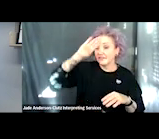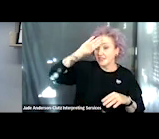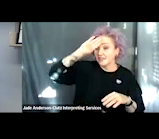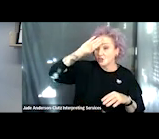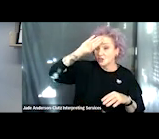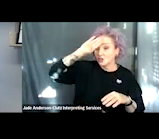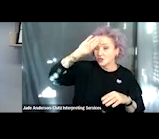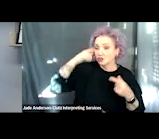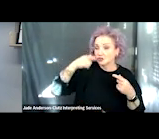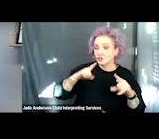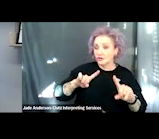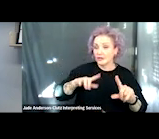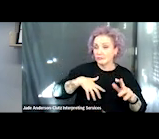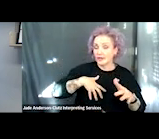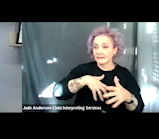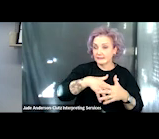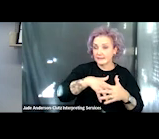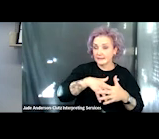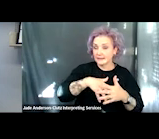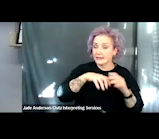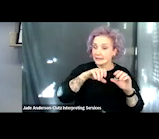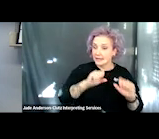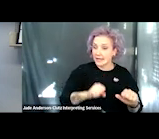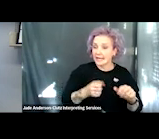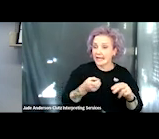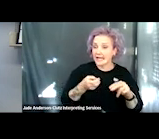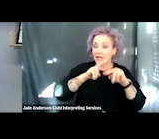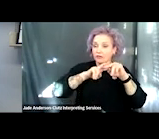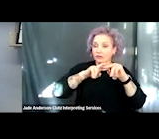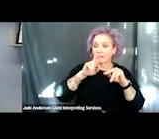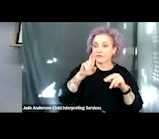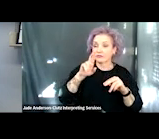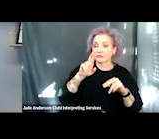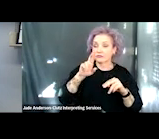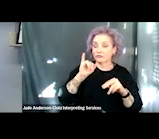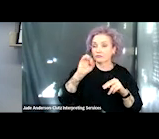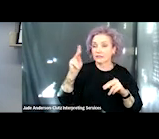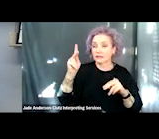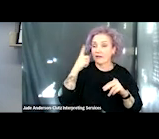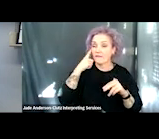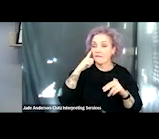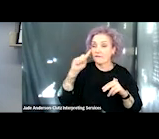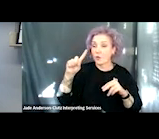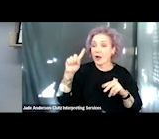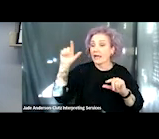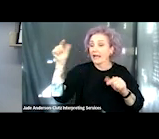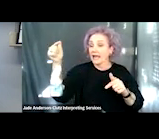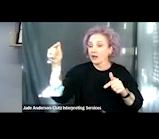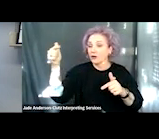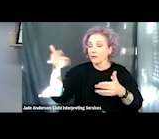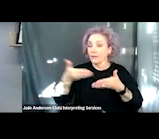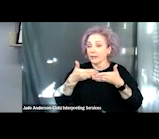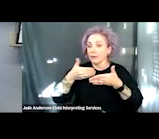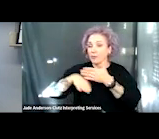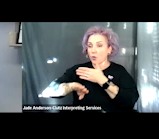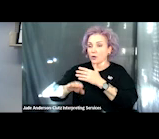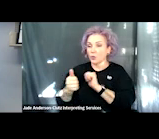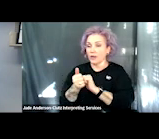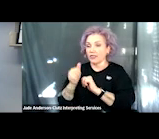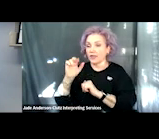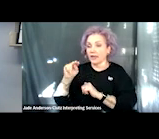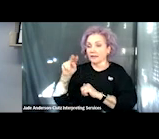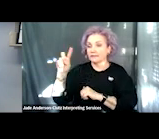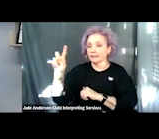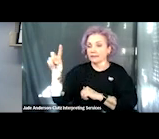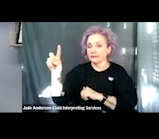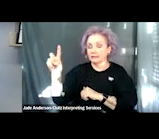an increased risk of the child developing autism spectrum disorder. And then same